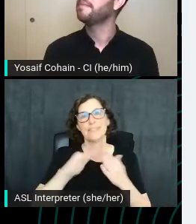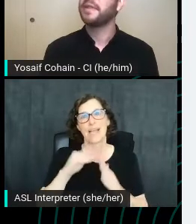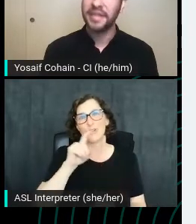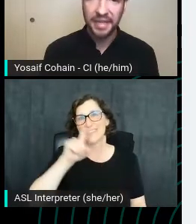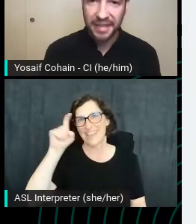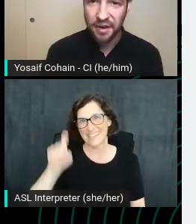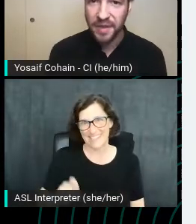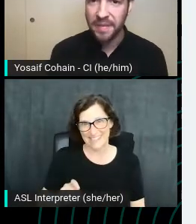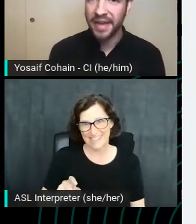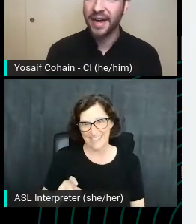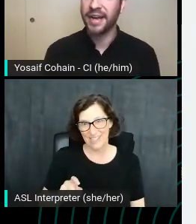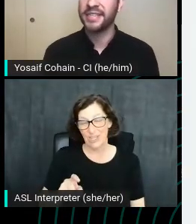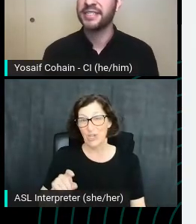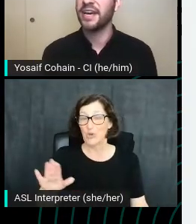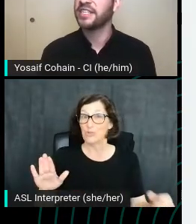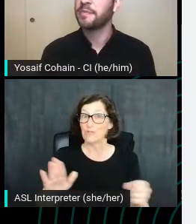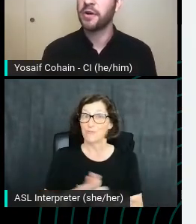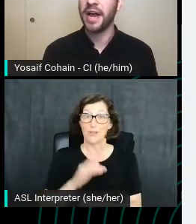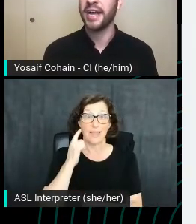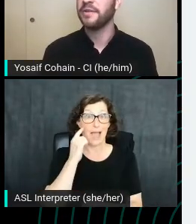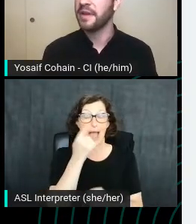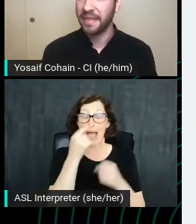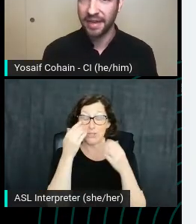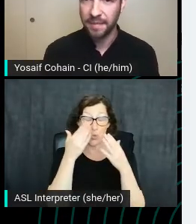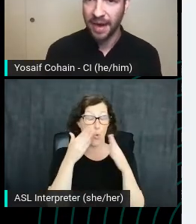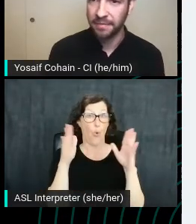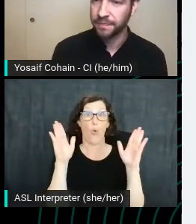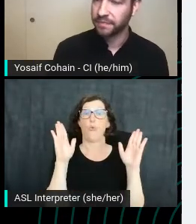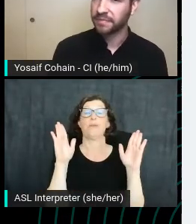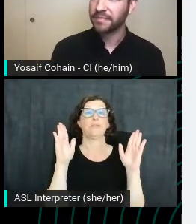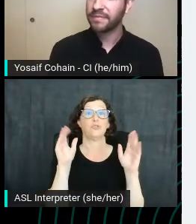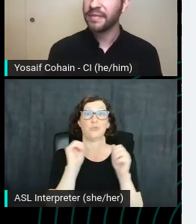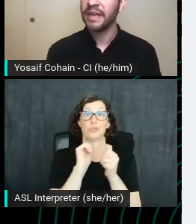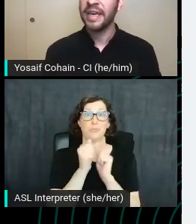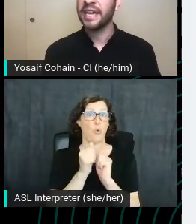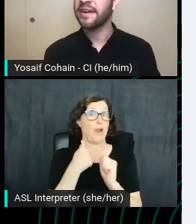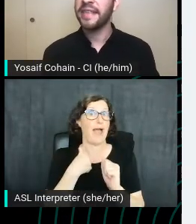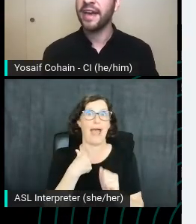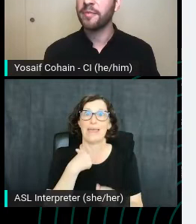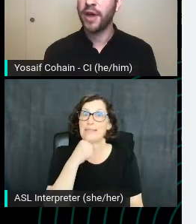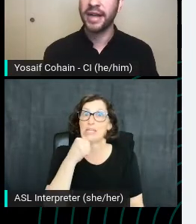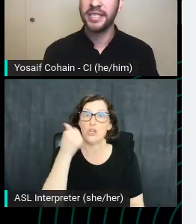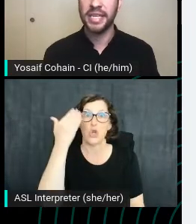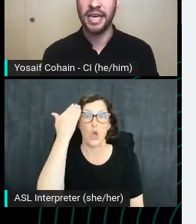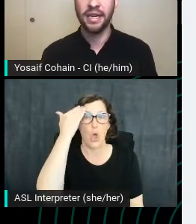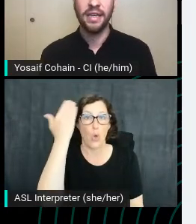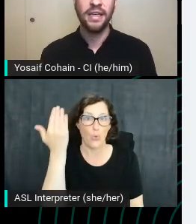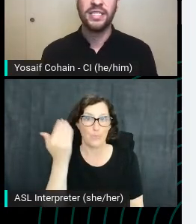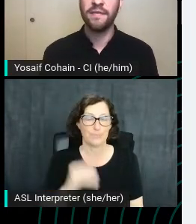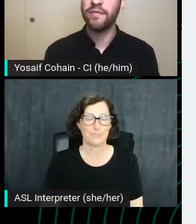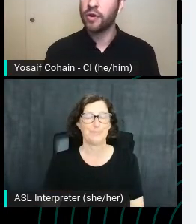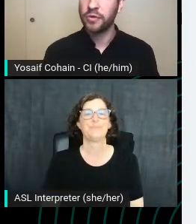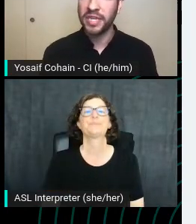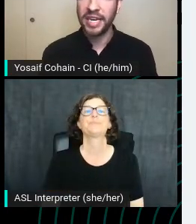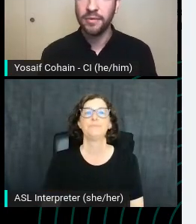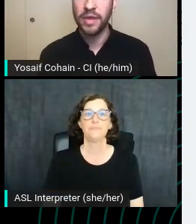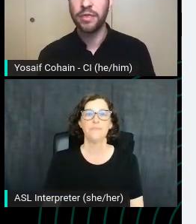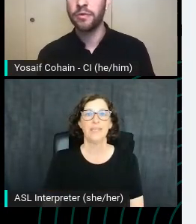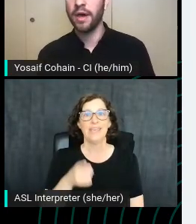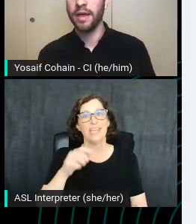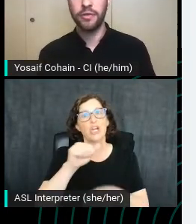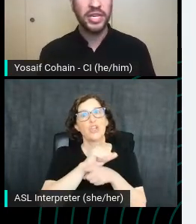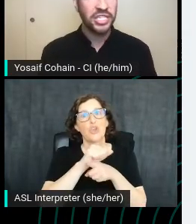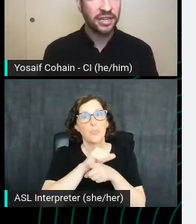which completely opened my eyes to a sport I knew nothing about. Here they are practicing some floor routine